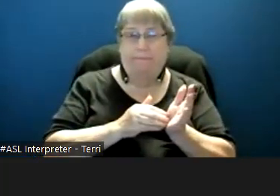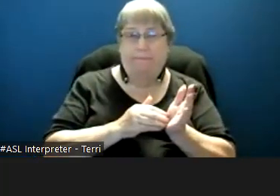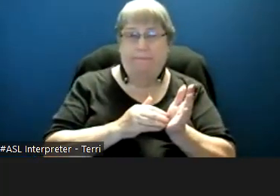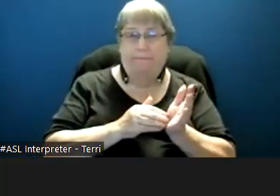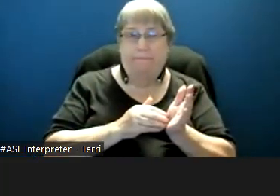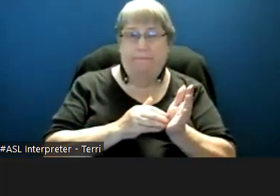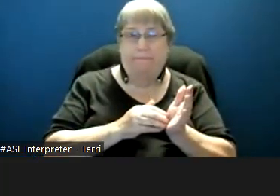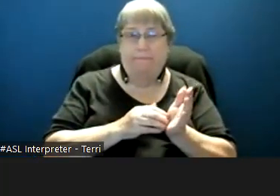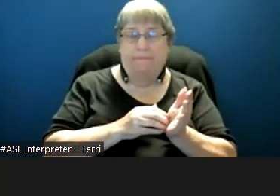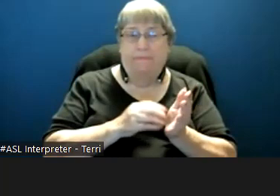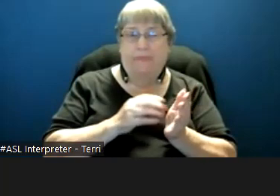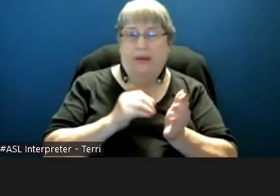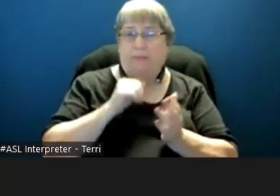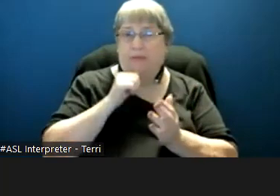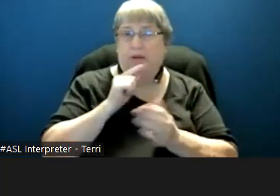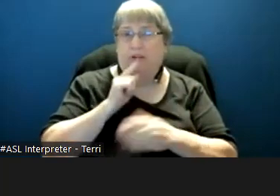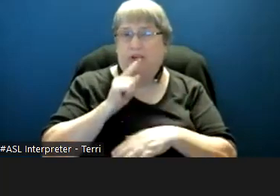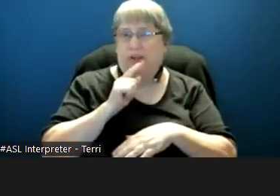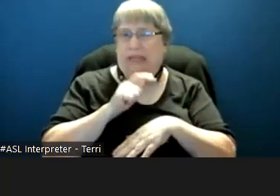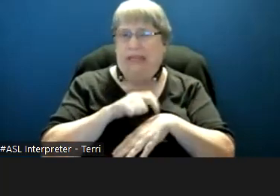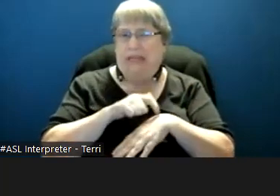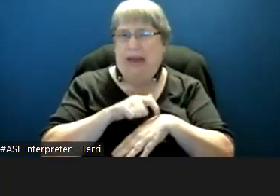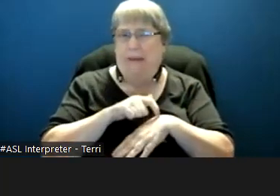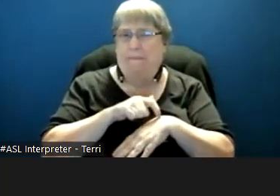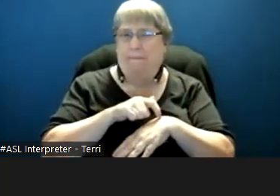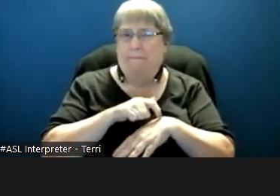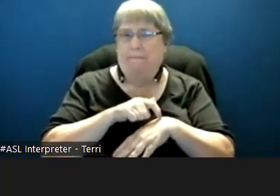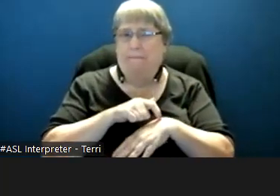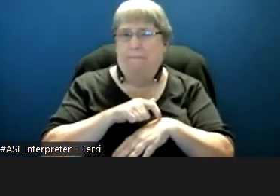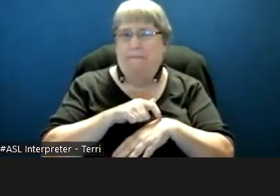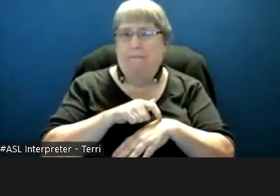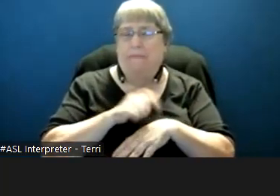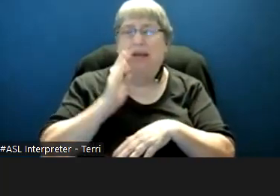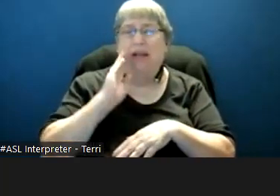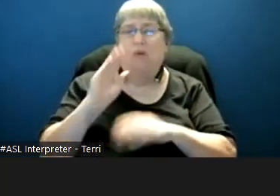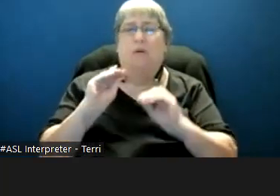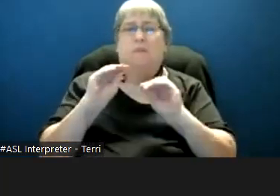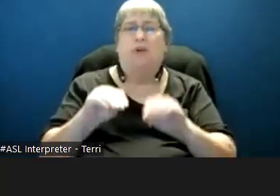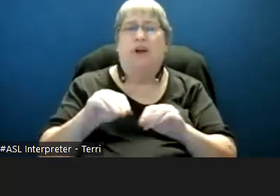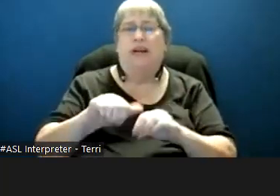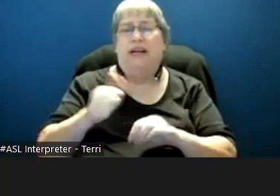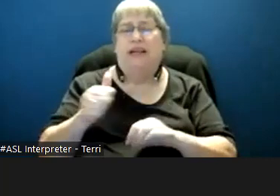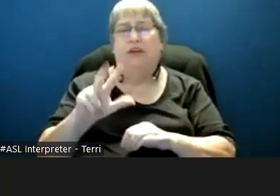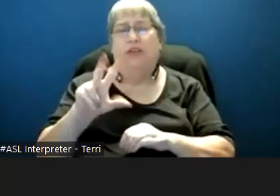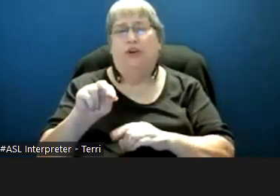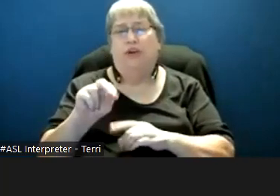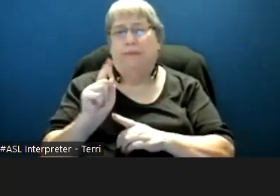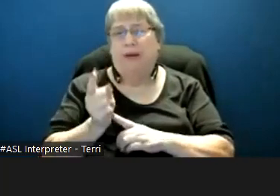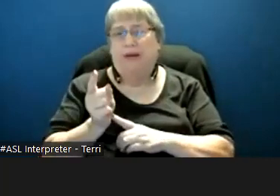it may, I'm not sure the time frame it's gonna give us. It's gonna put another 30 minutes. And I think